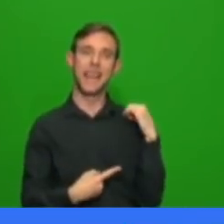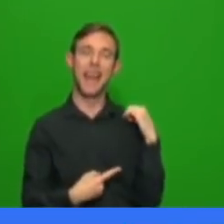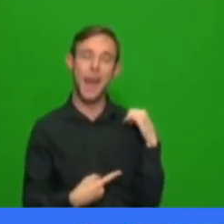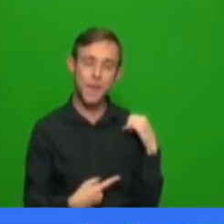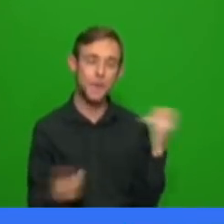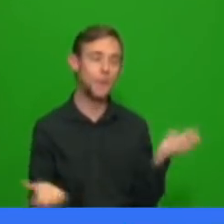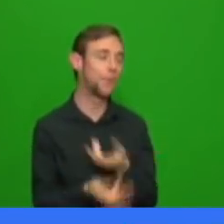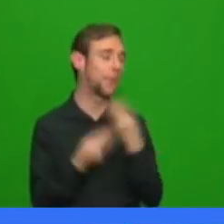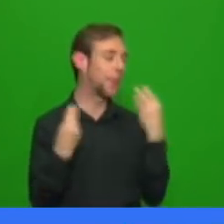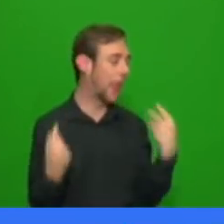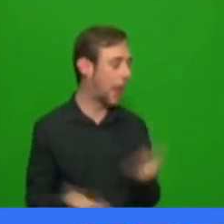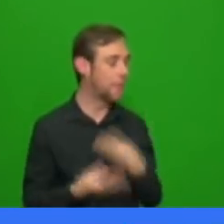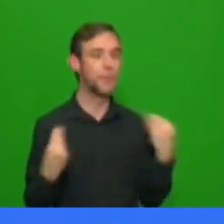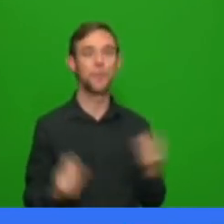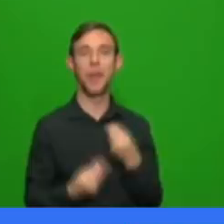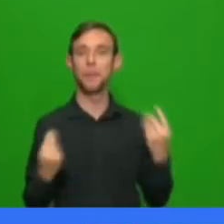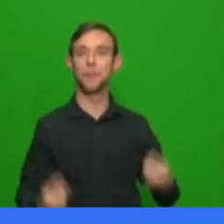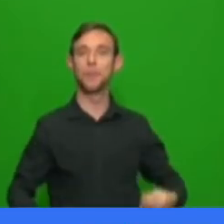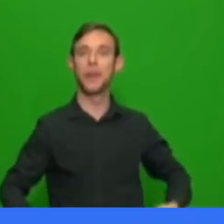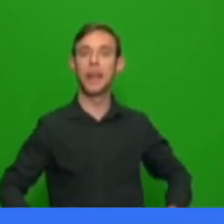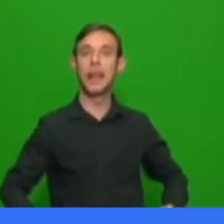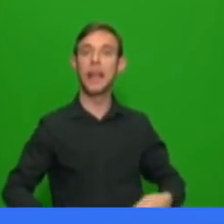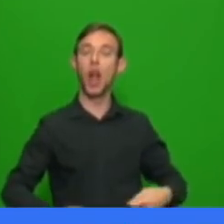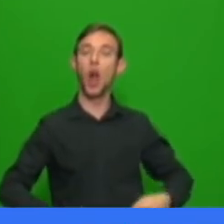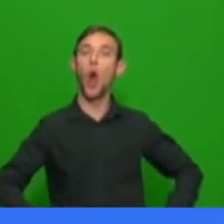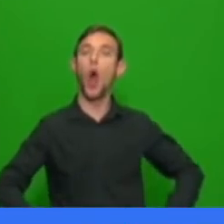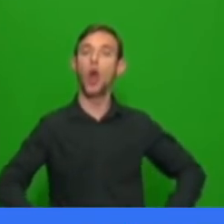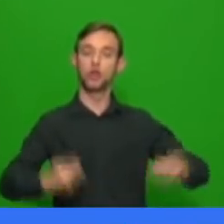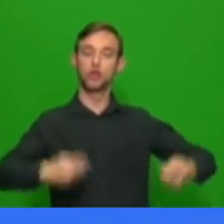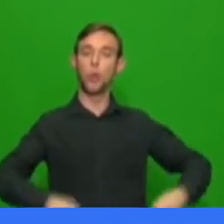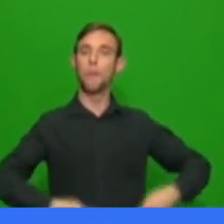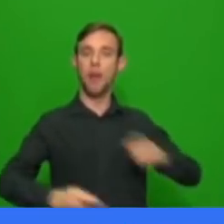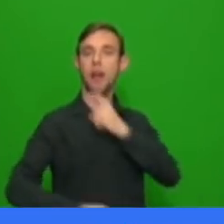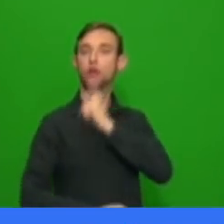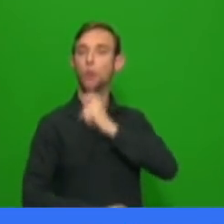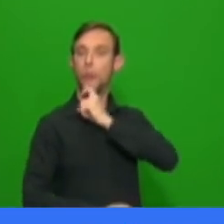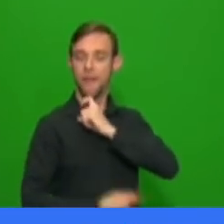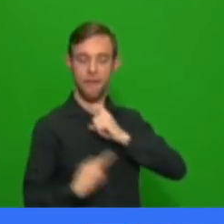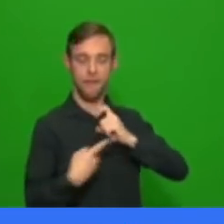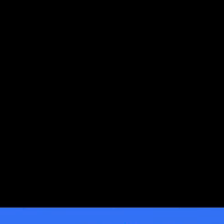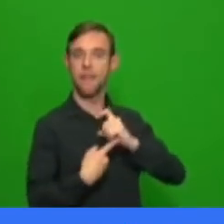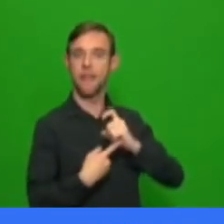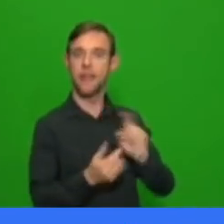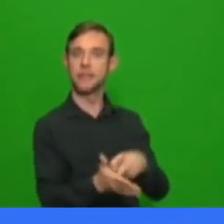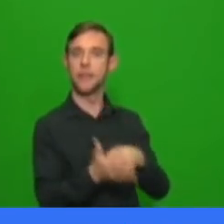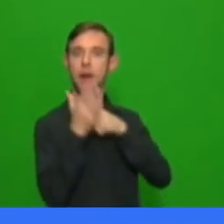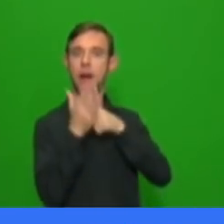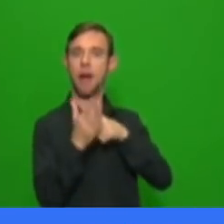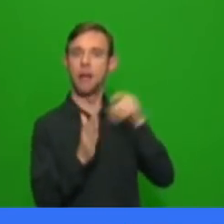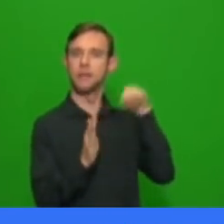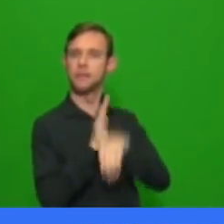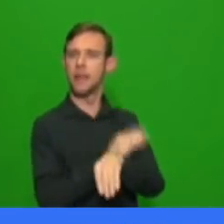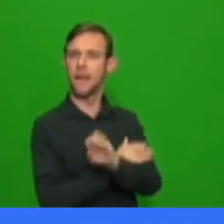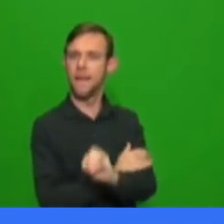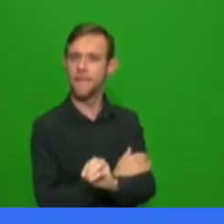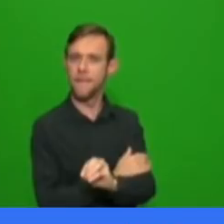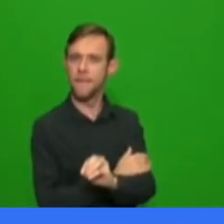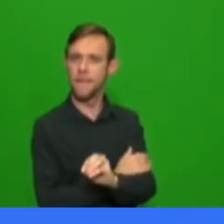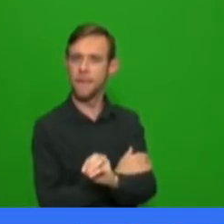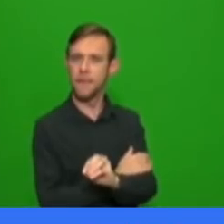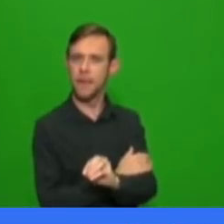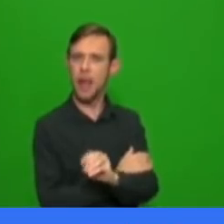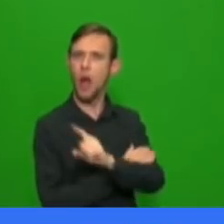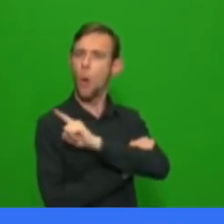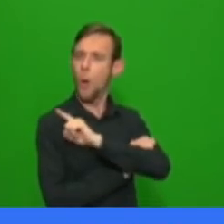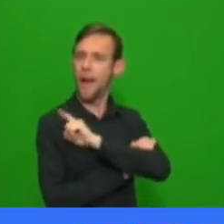we're seeing on the consumer side demand very weak. In light of that, how does keeping the interest rate relatively